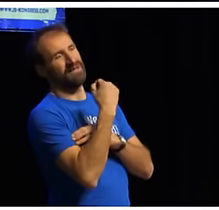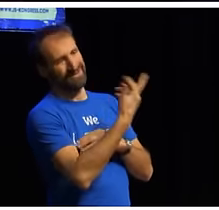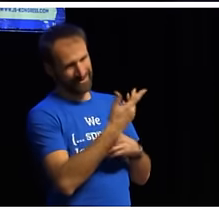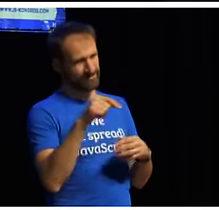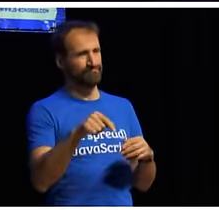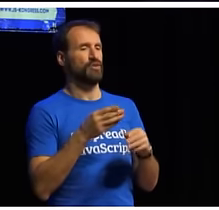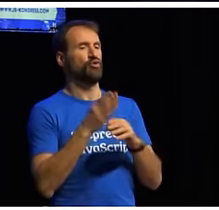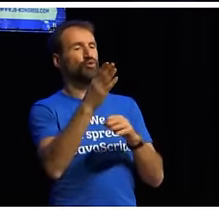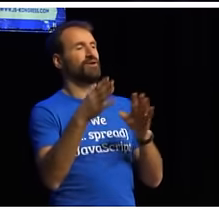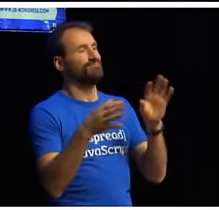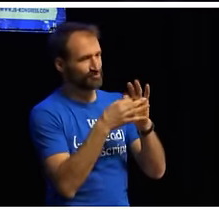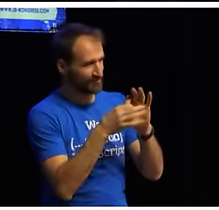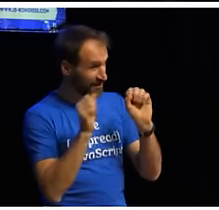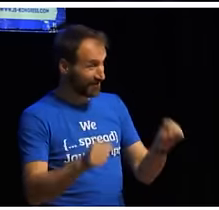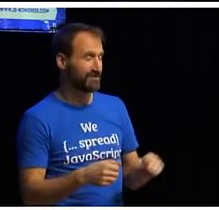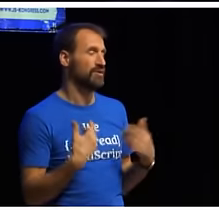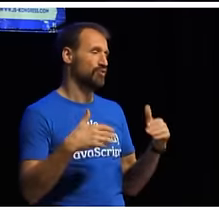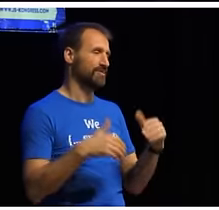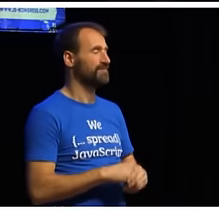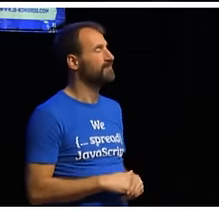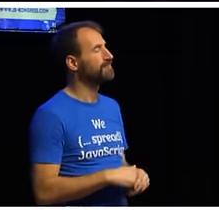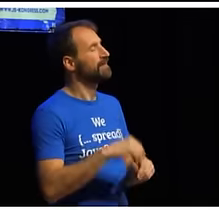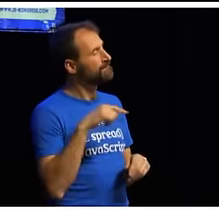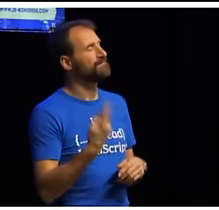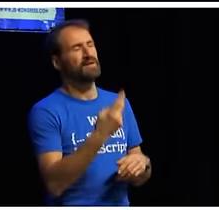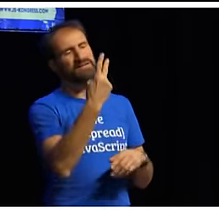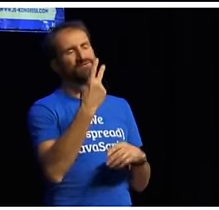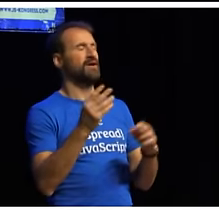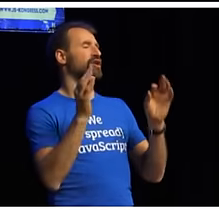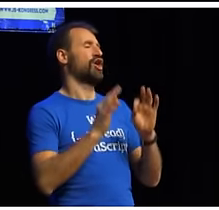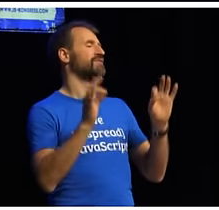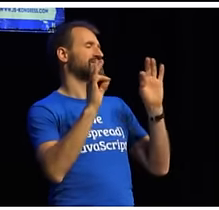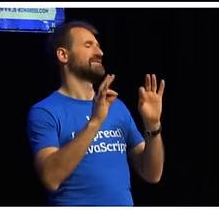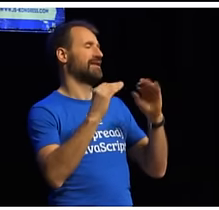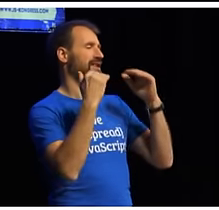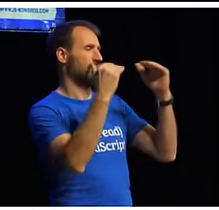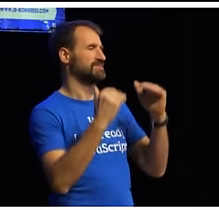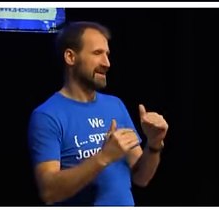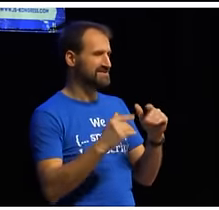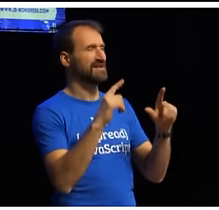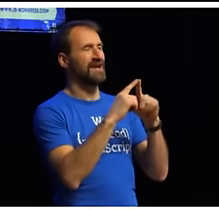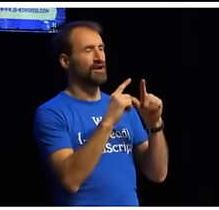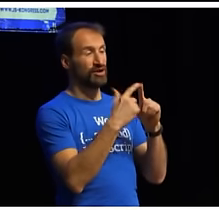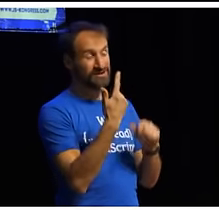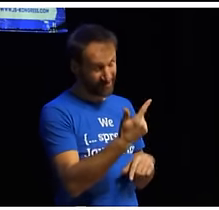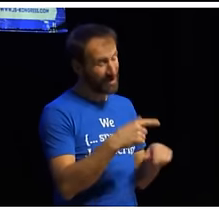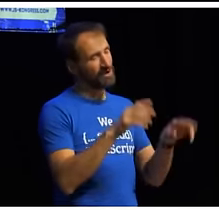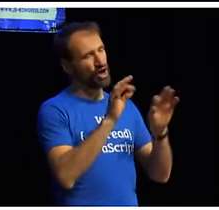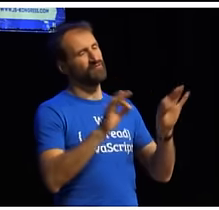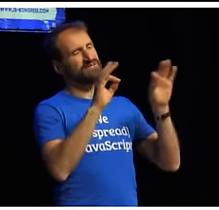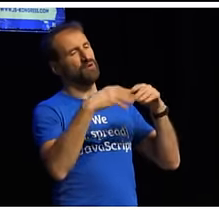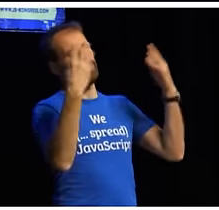There are also two websites. The official website of Angular 2 is angular.io. And there's also